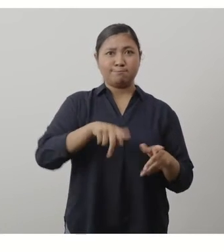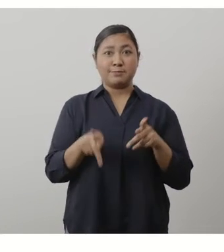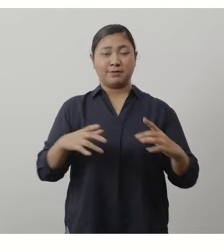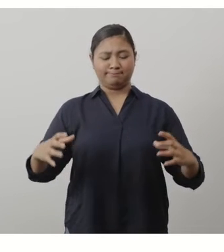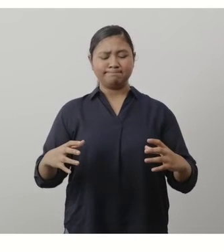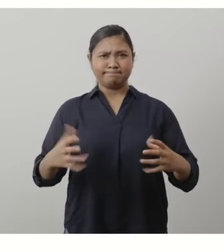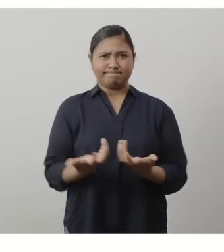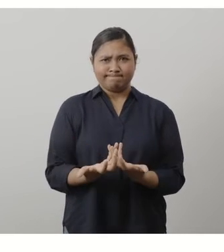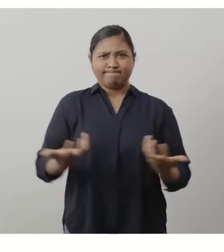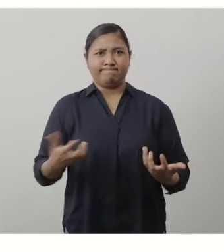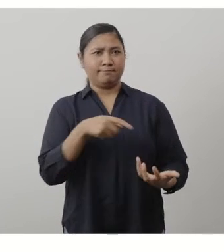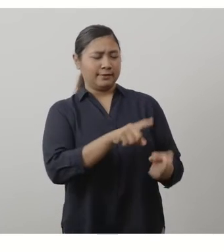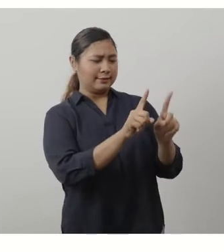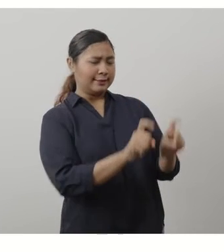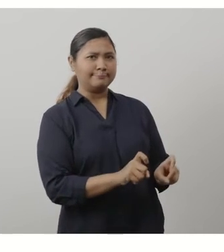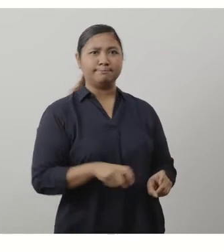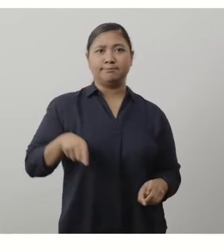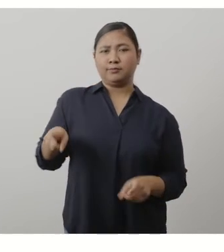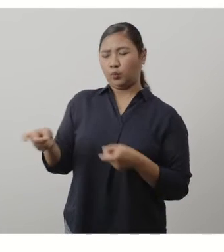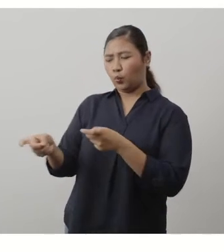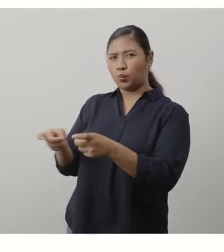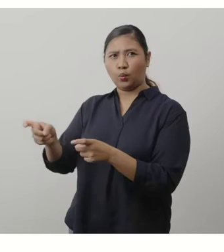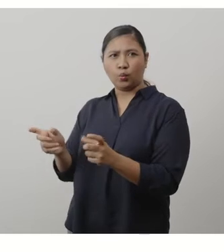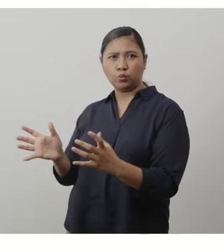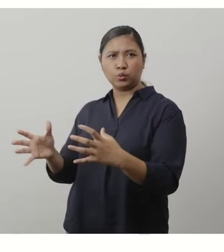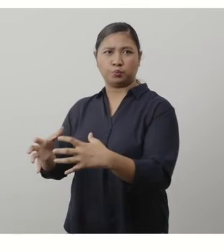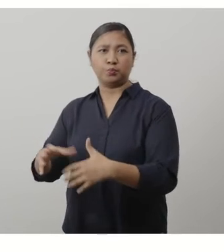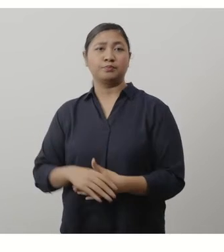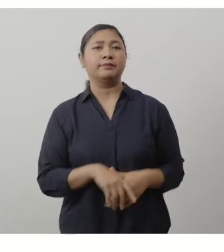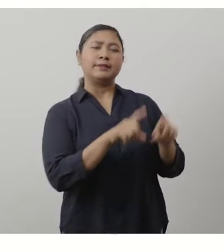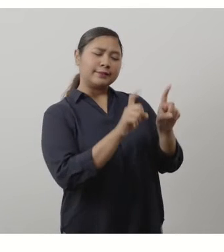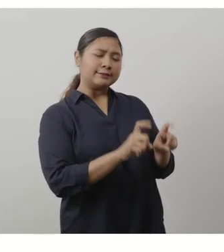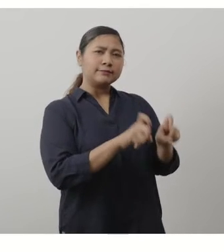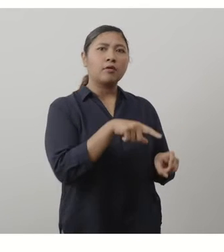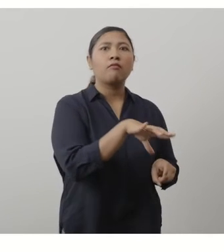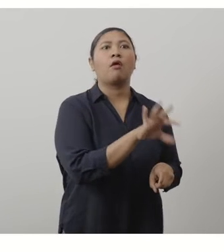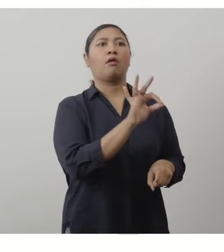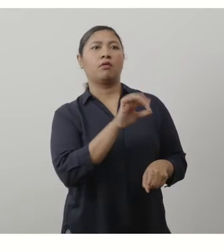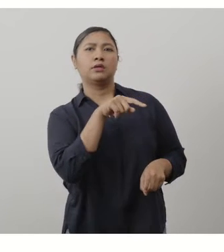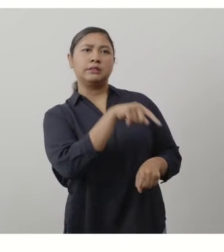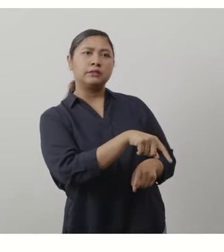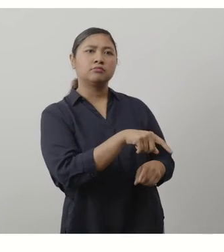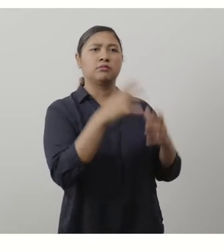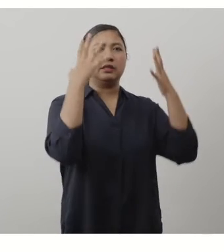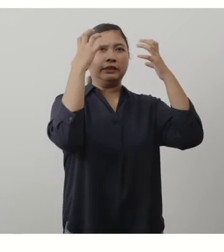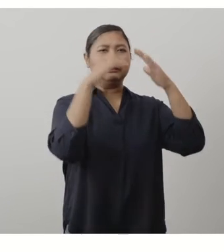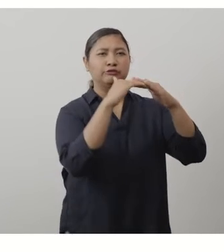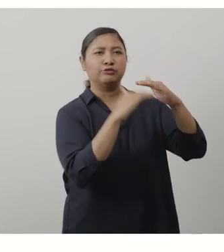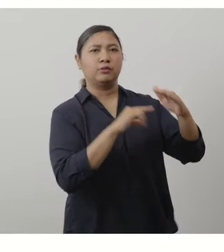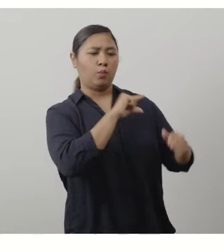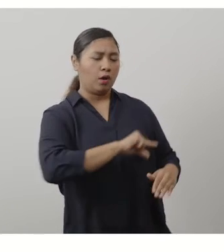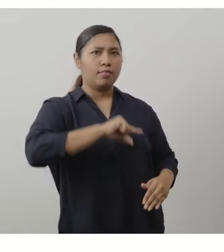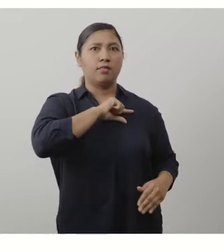into the experimental group, and half of them, we randomized them into the waitlist control group. What we found was that when we compared the two